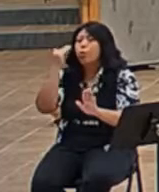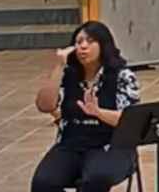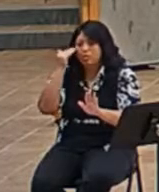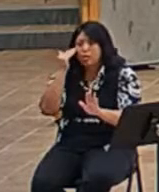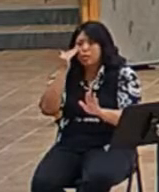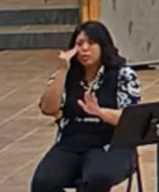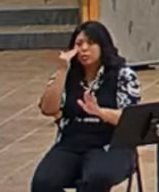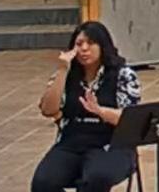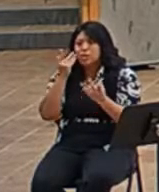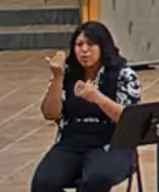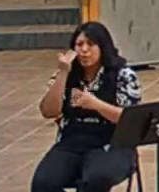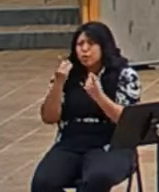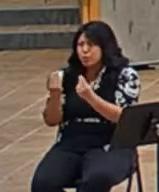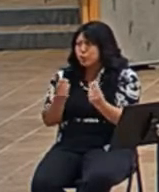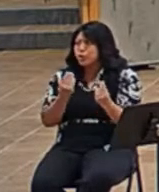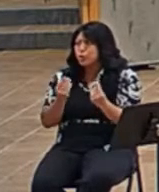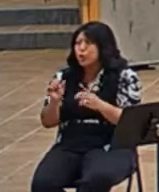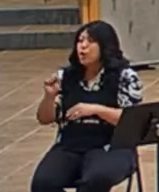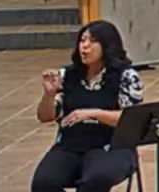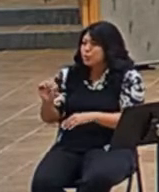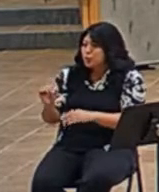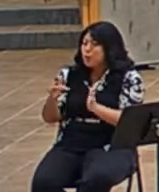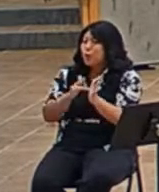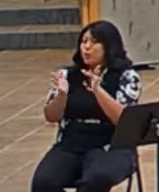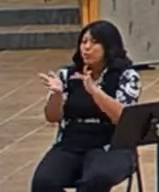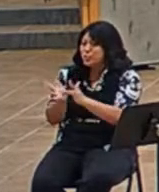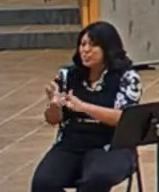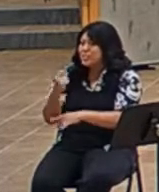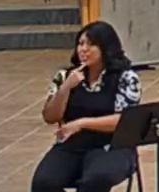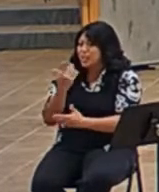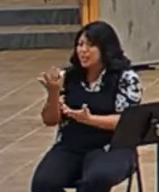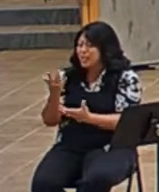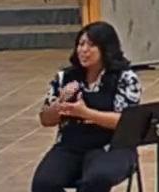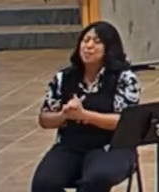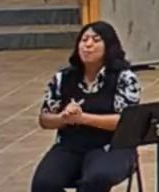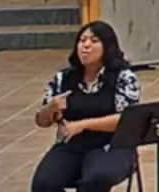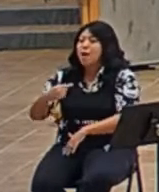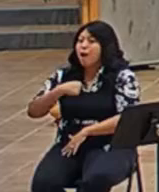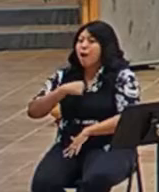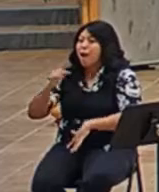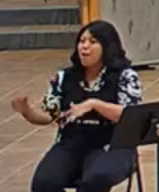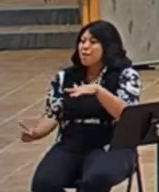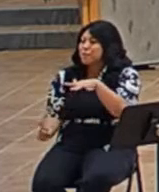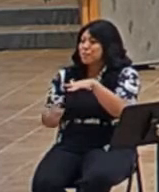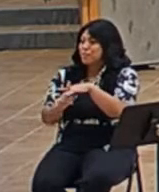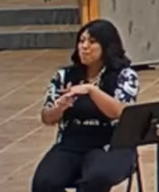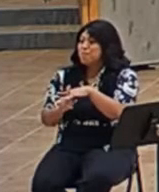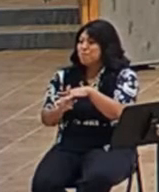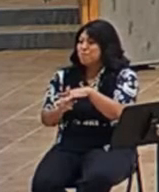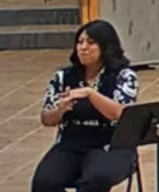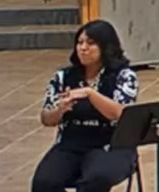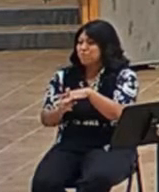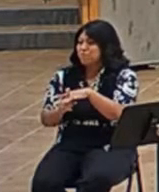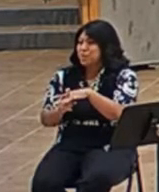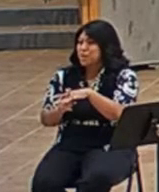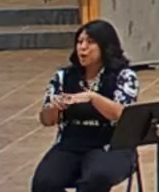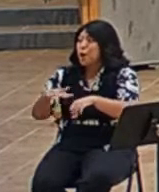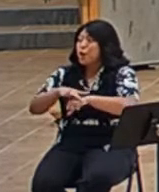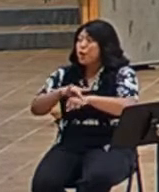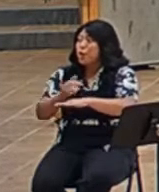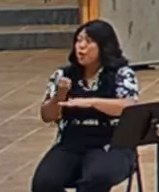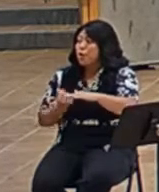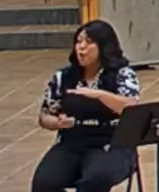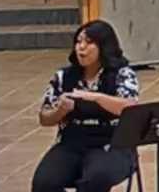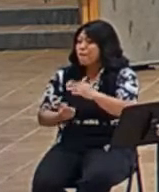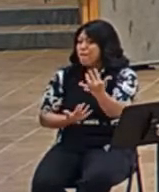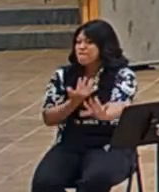know this. And so Jesus is saying, I have come to set the earth